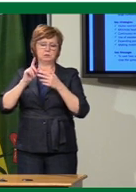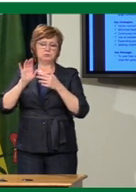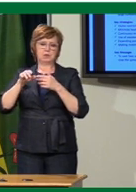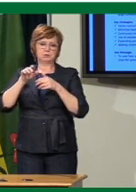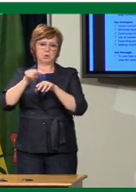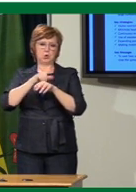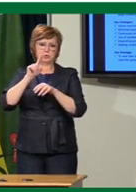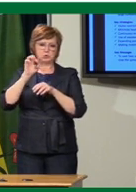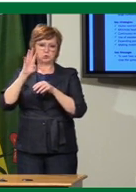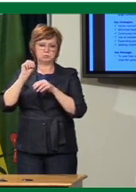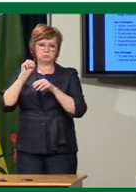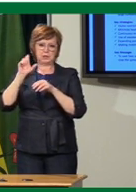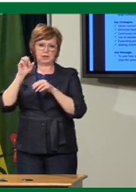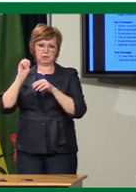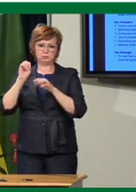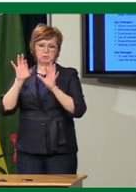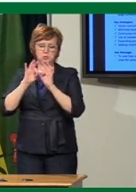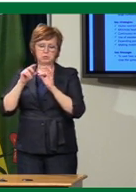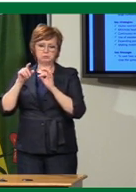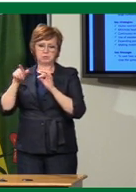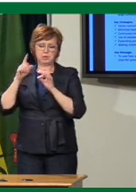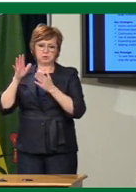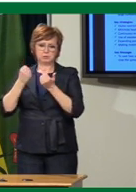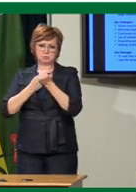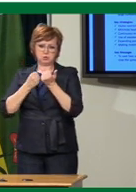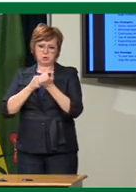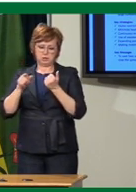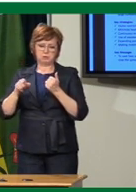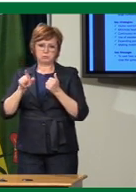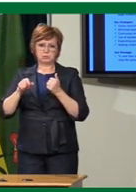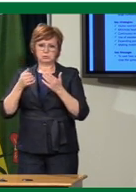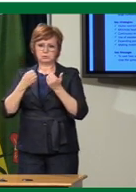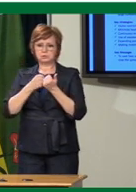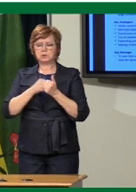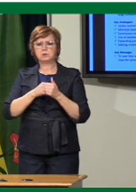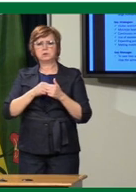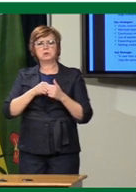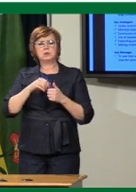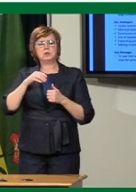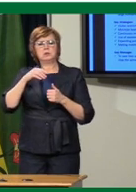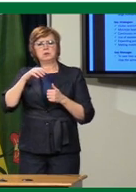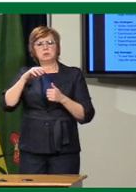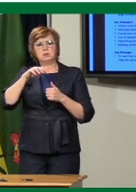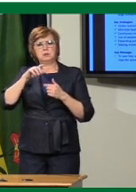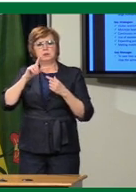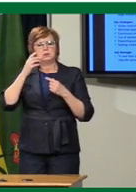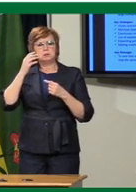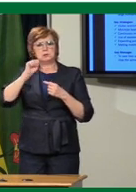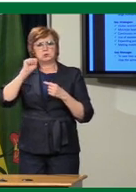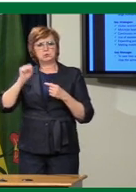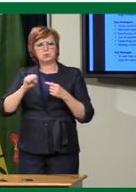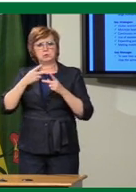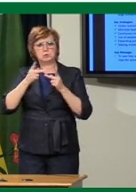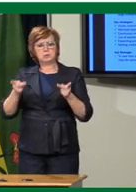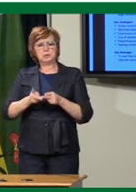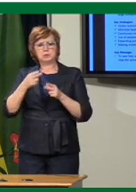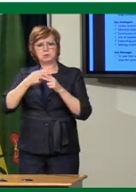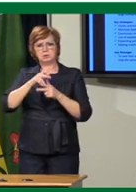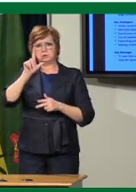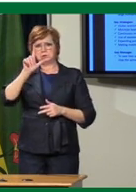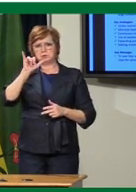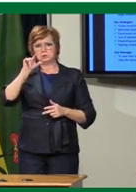testing teams that are being deployed where they're needed, such as we've seen at the Lighthouse in Saskatoon. A key